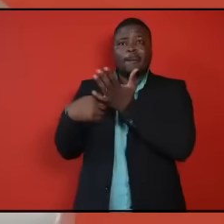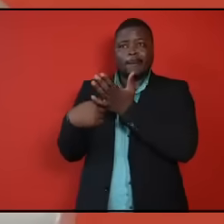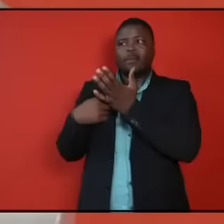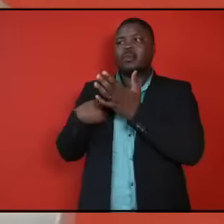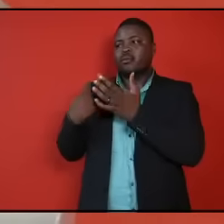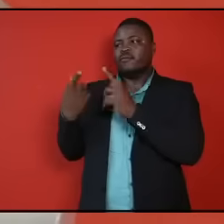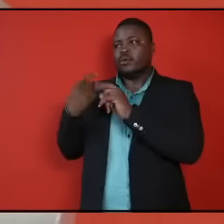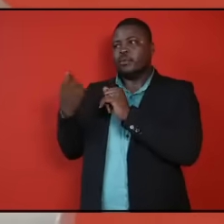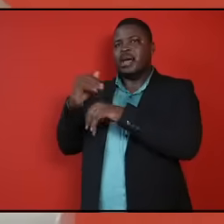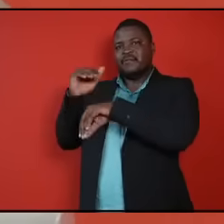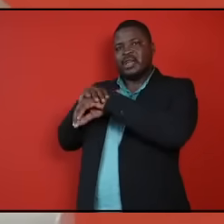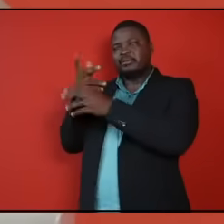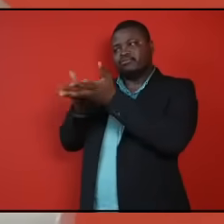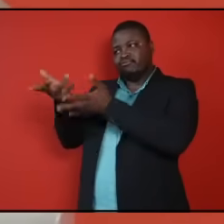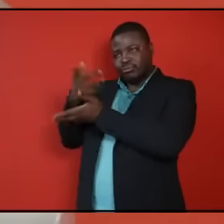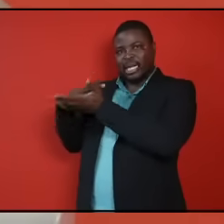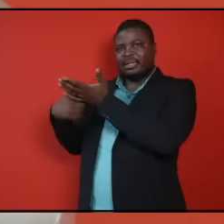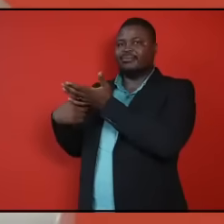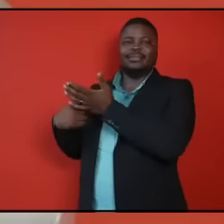room.